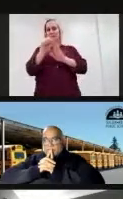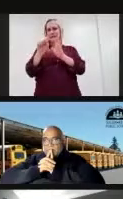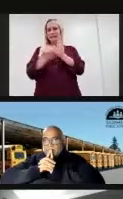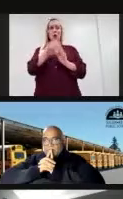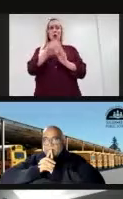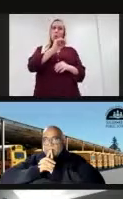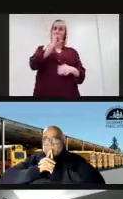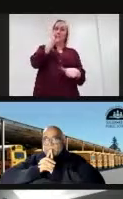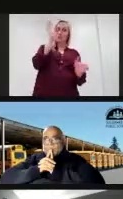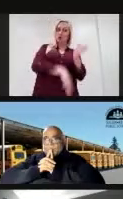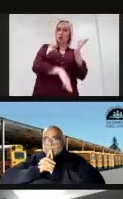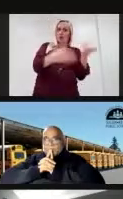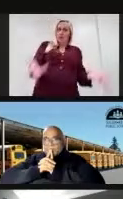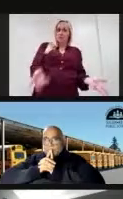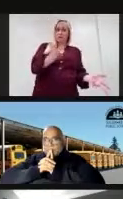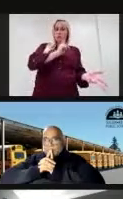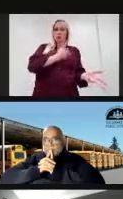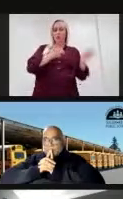cheap, that's for sure. But,